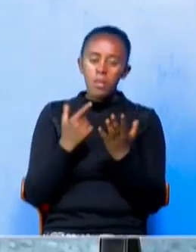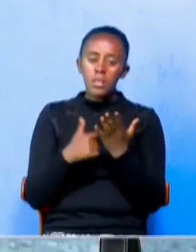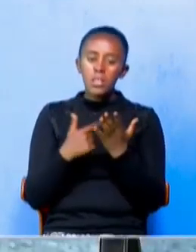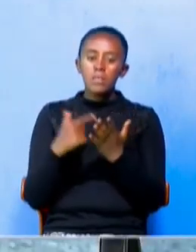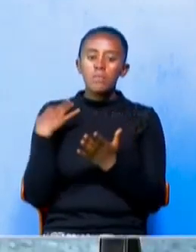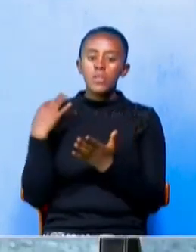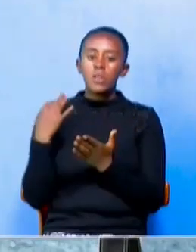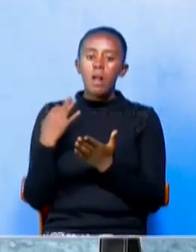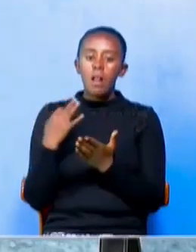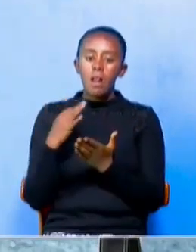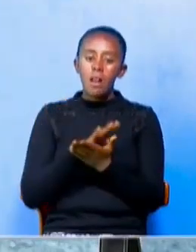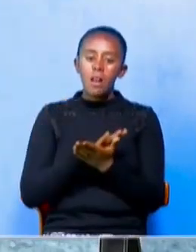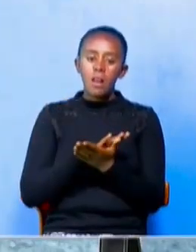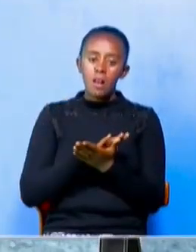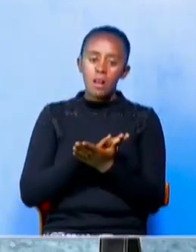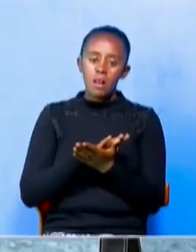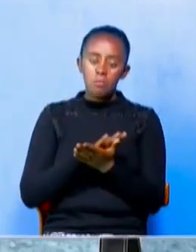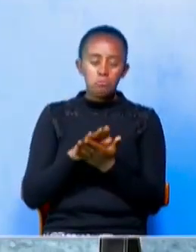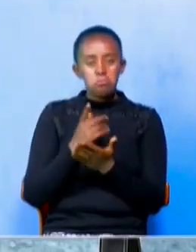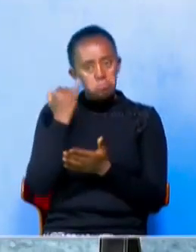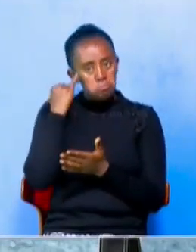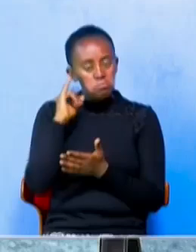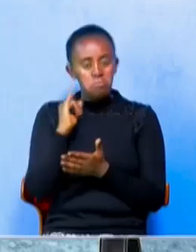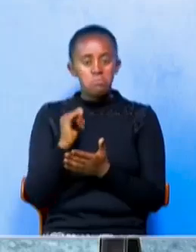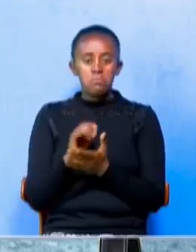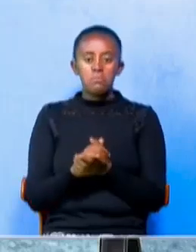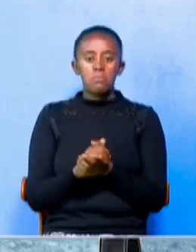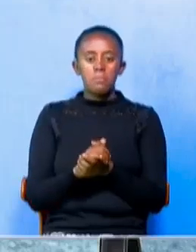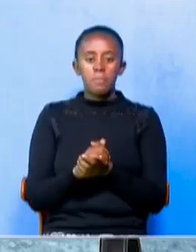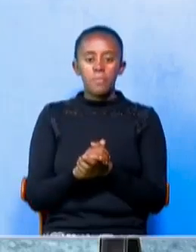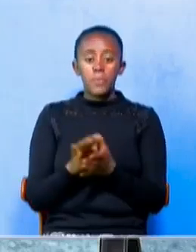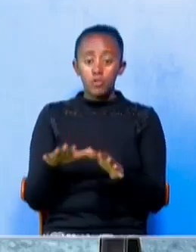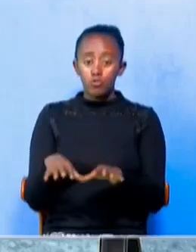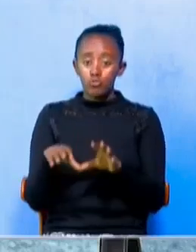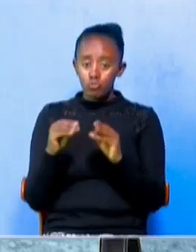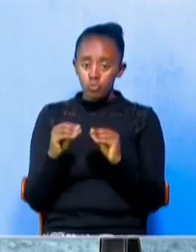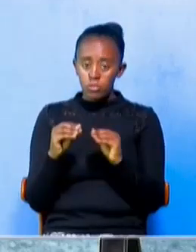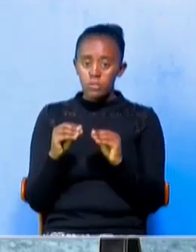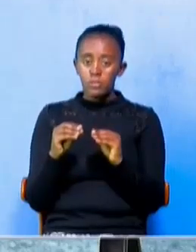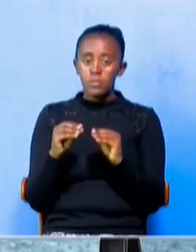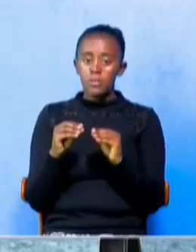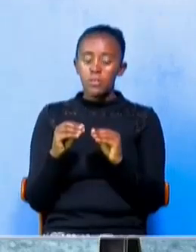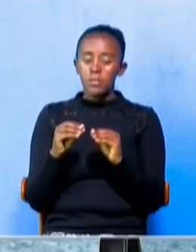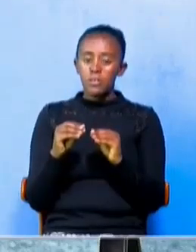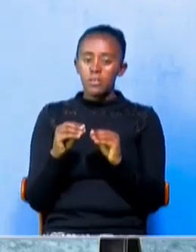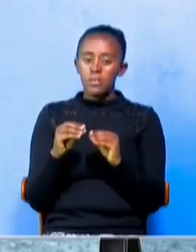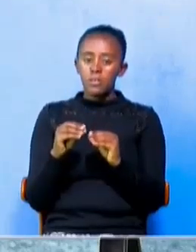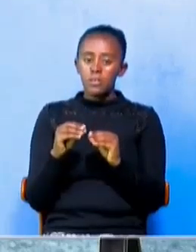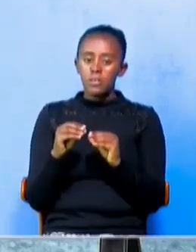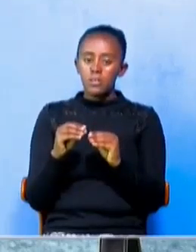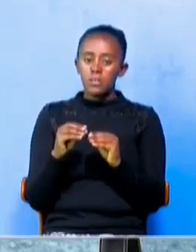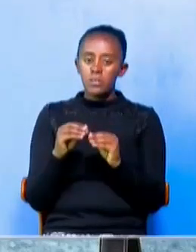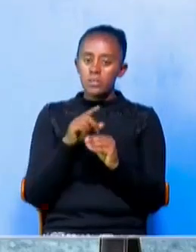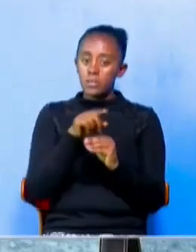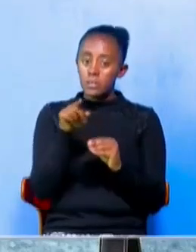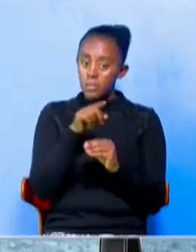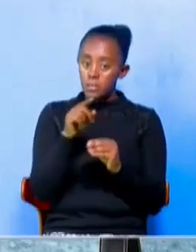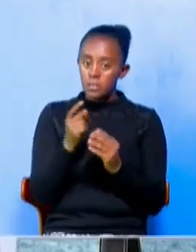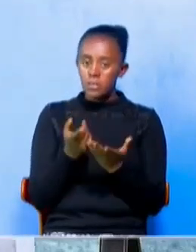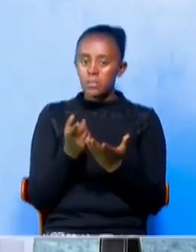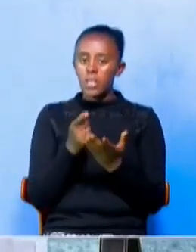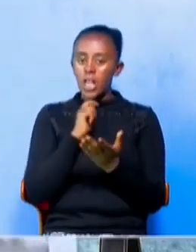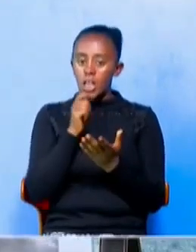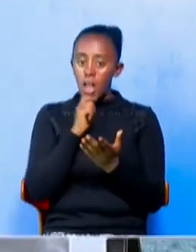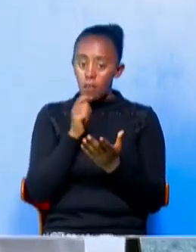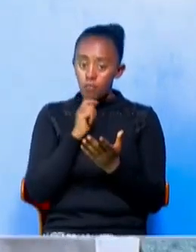personal point of view. So, students, while you are catching this